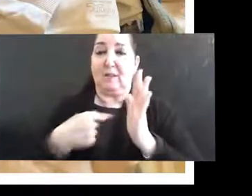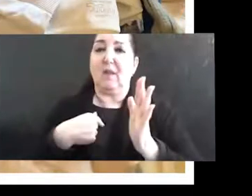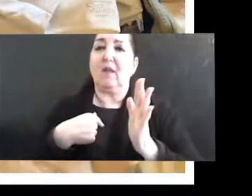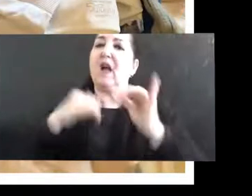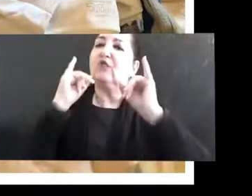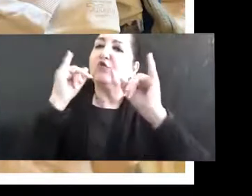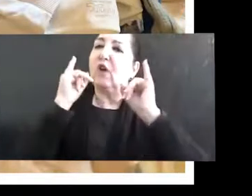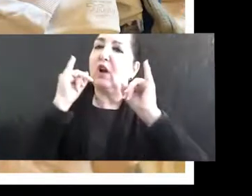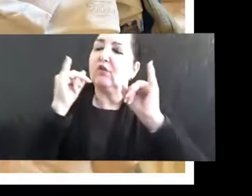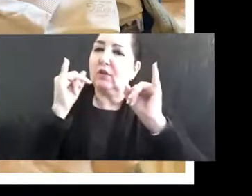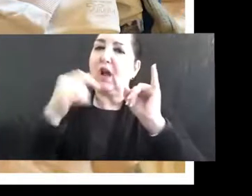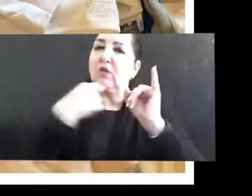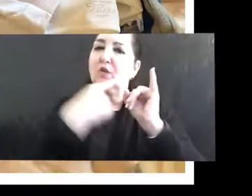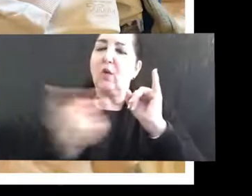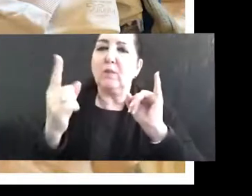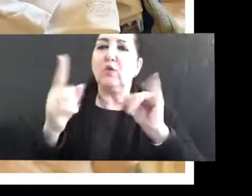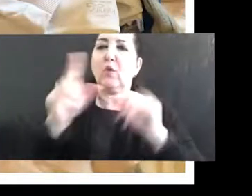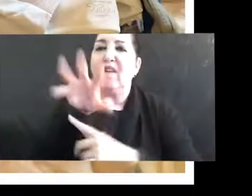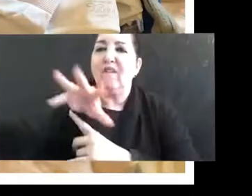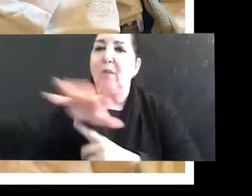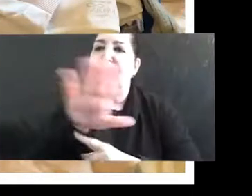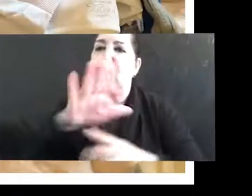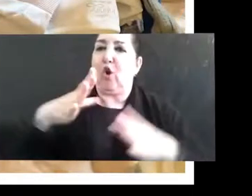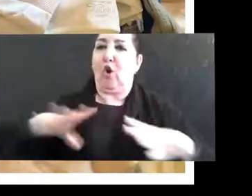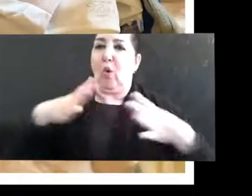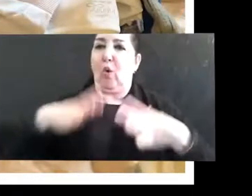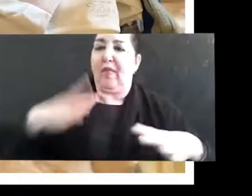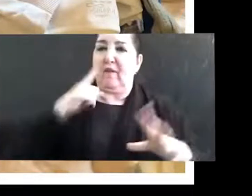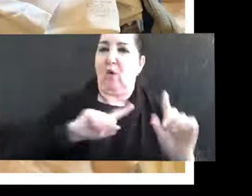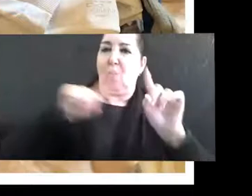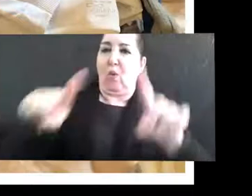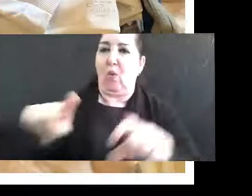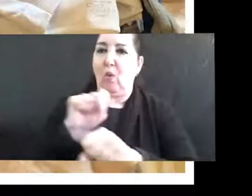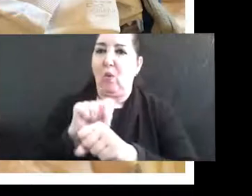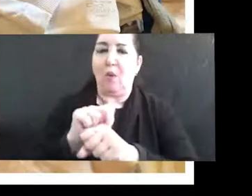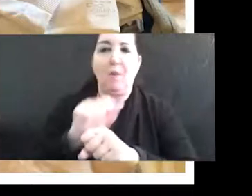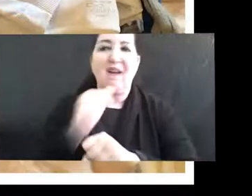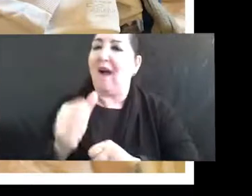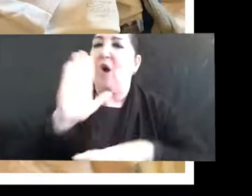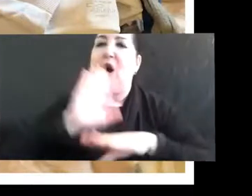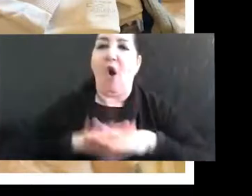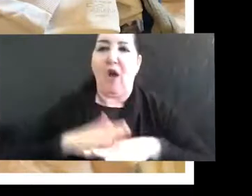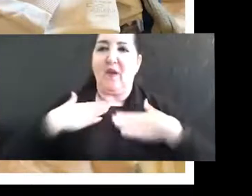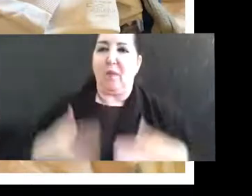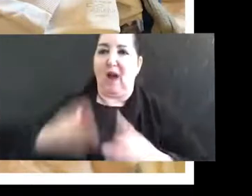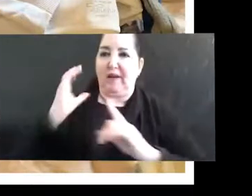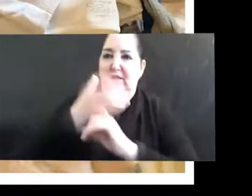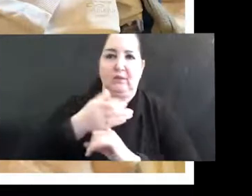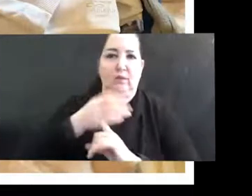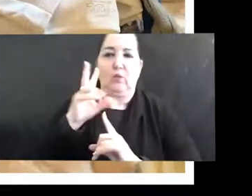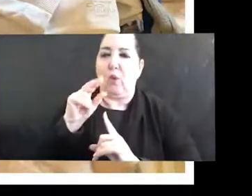asked them, or the instruction was, to film the clothing that they used to go to work, but film it not on their